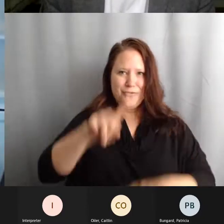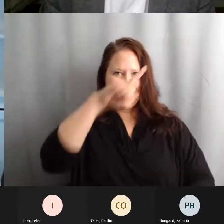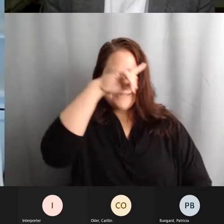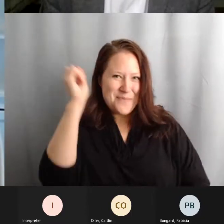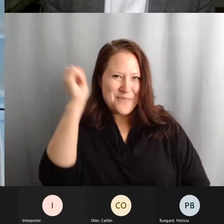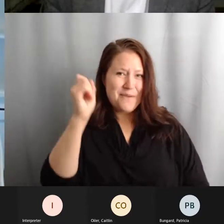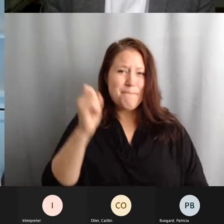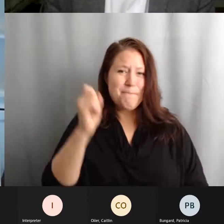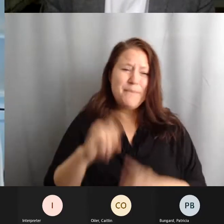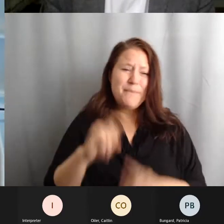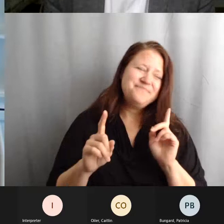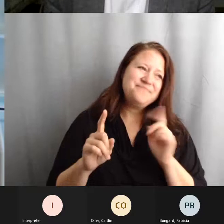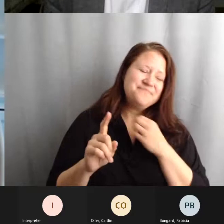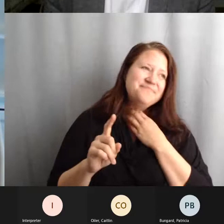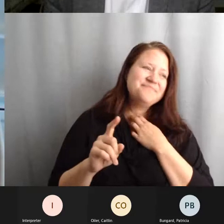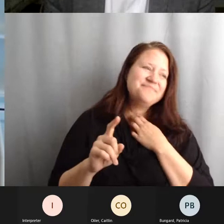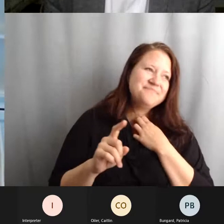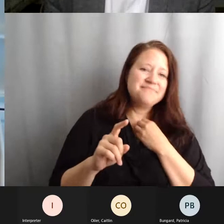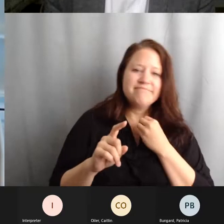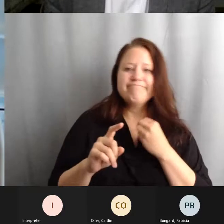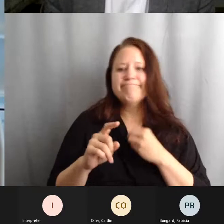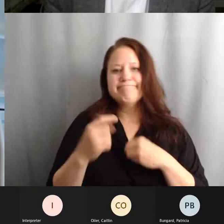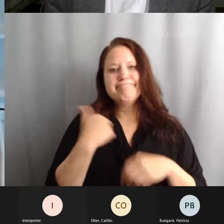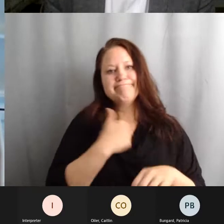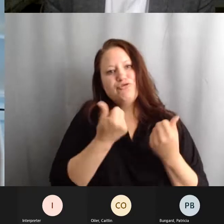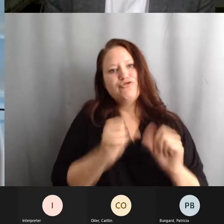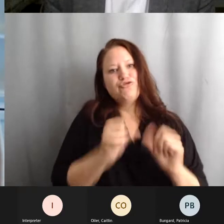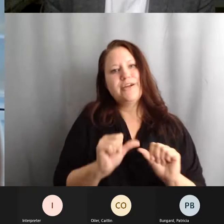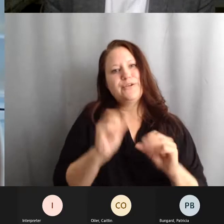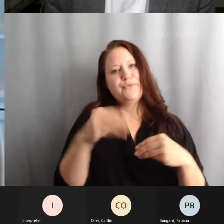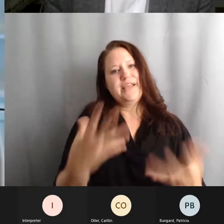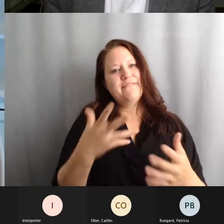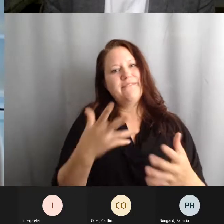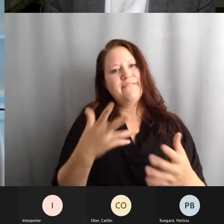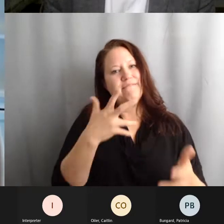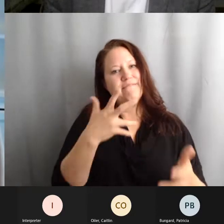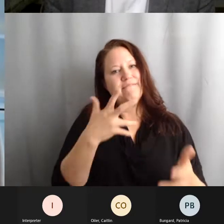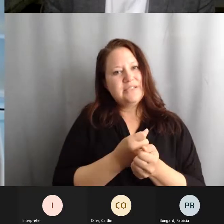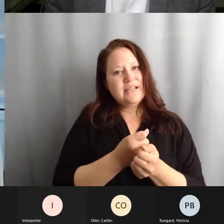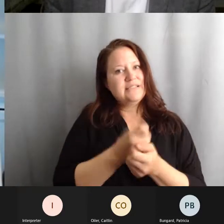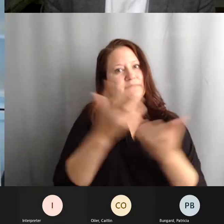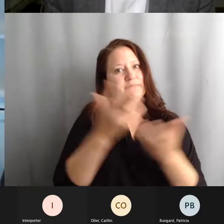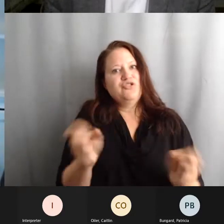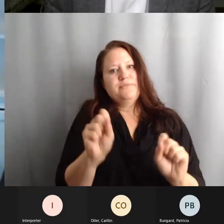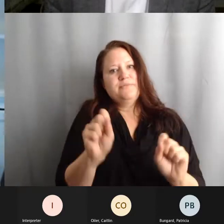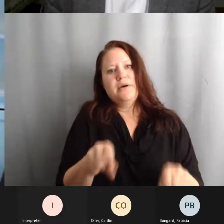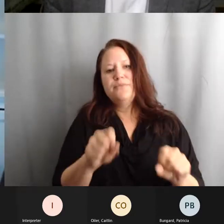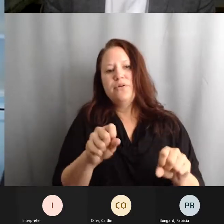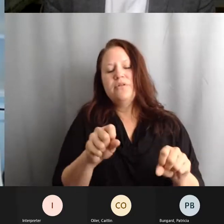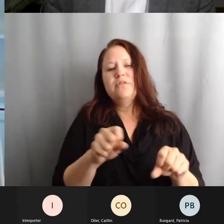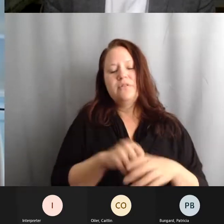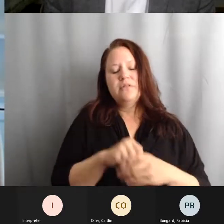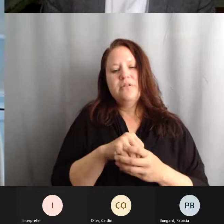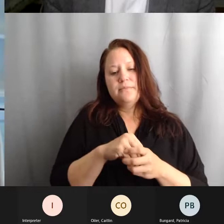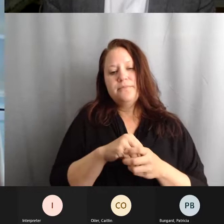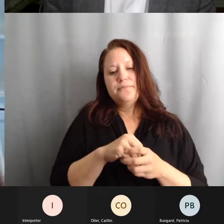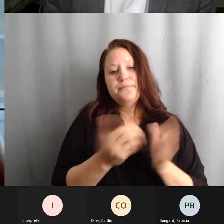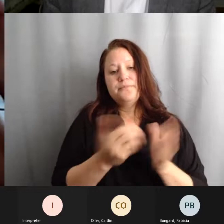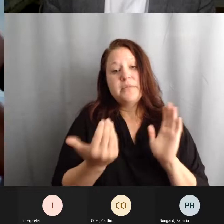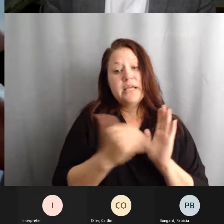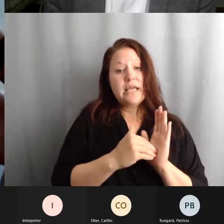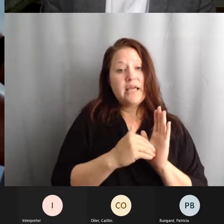it's there, and certainly we try to give any updates in the messages that I send as well. And for